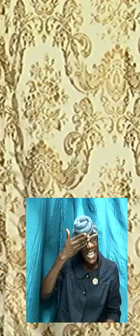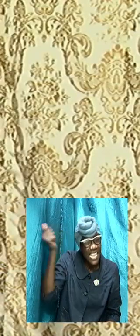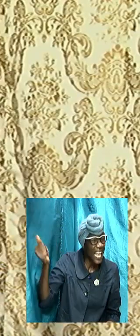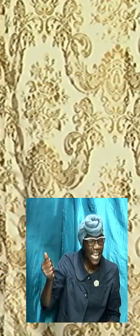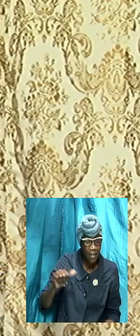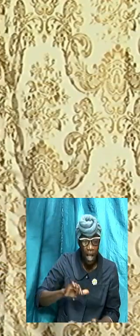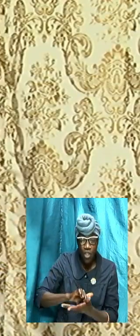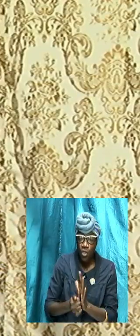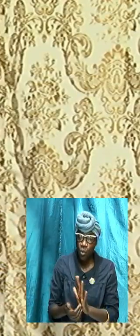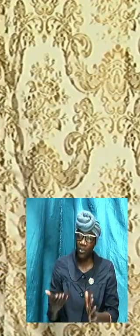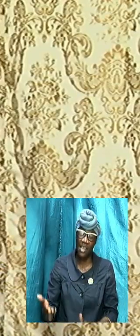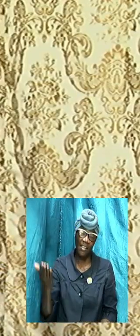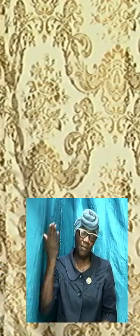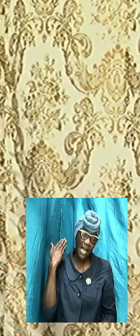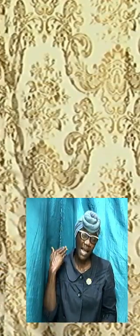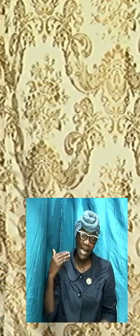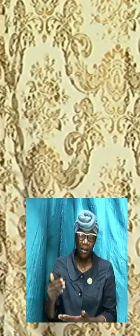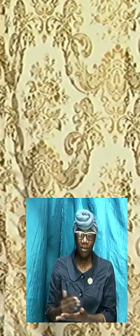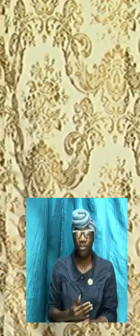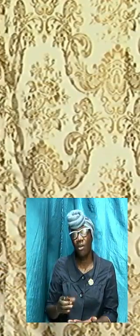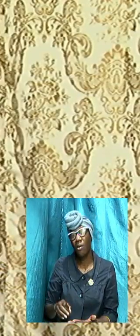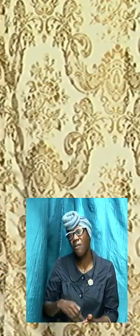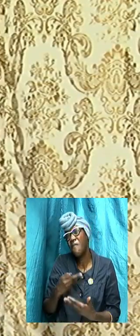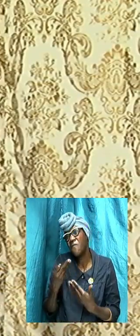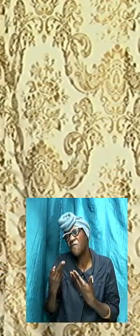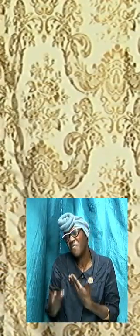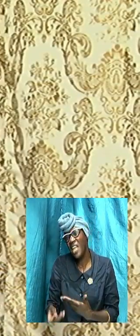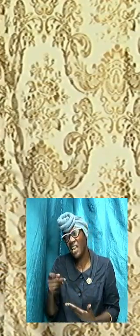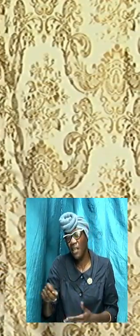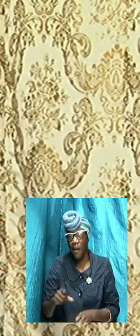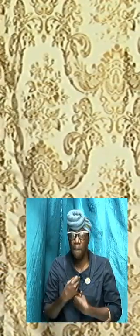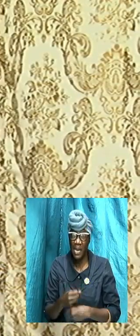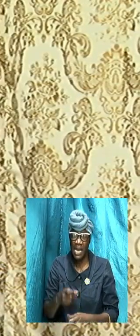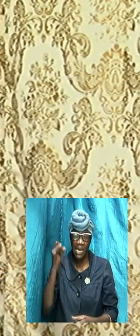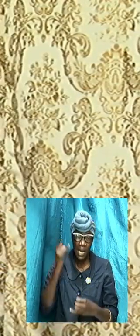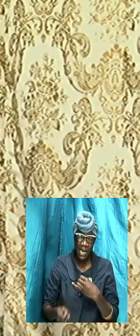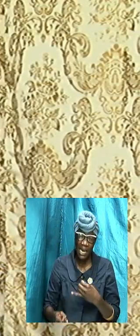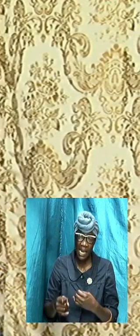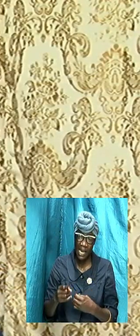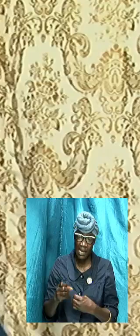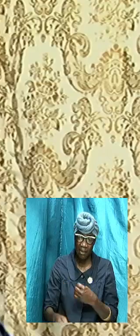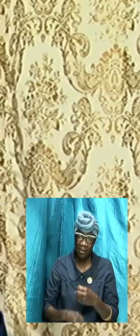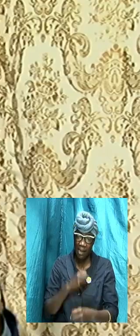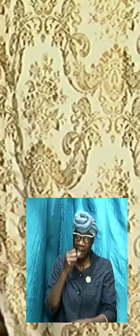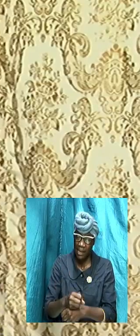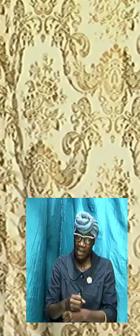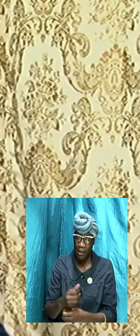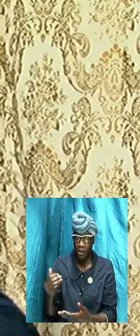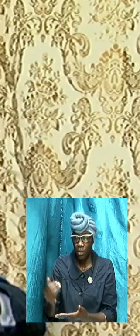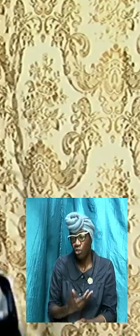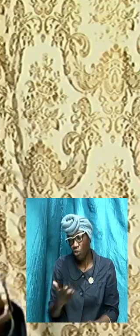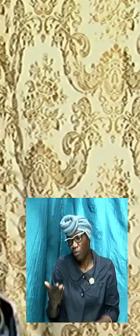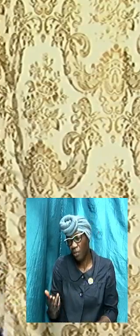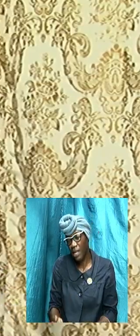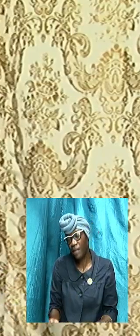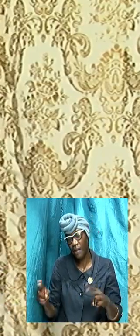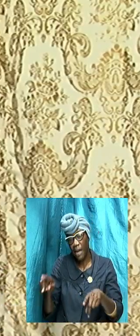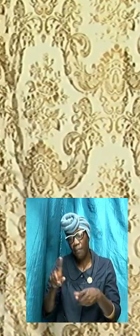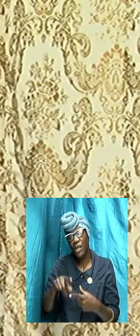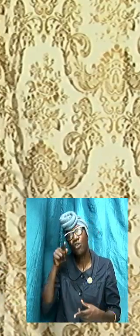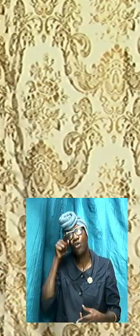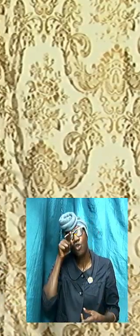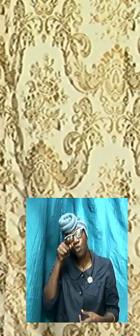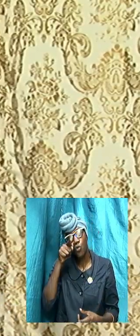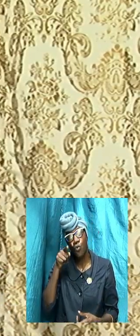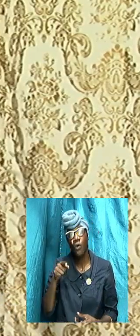behind, amen, some failures you have made last year, some issues there's some stuff that has happened to you,